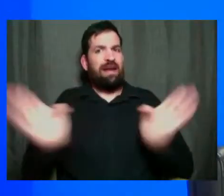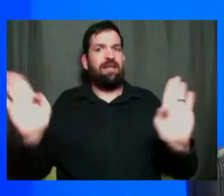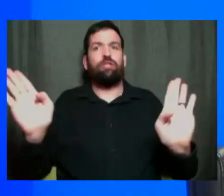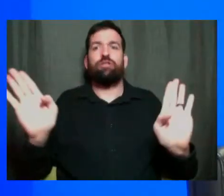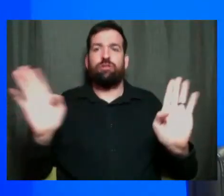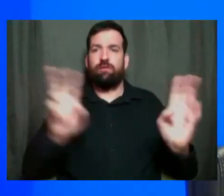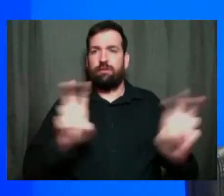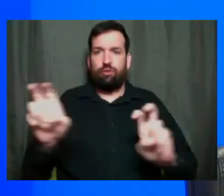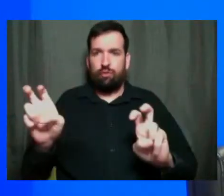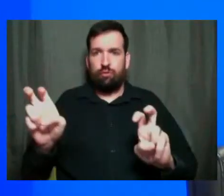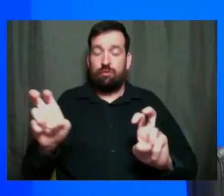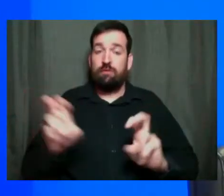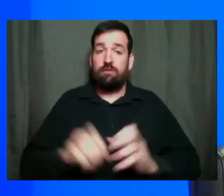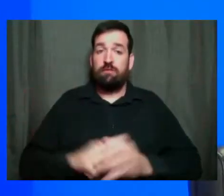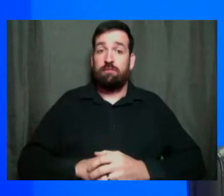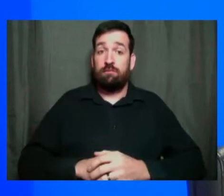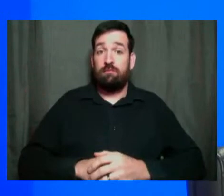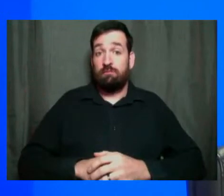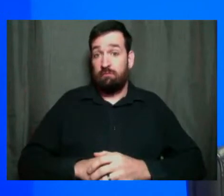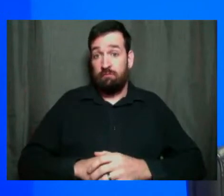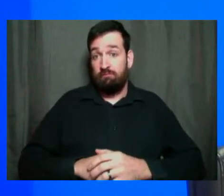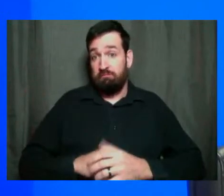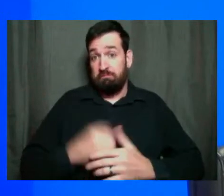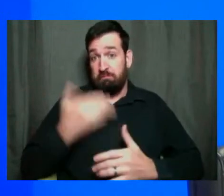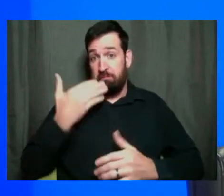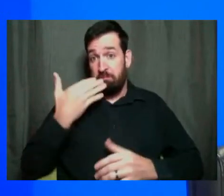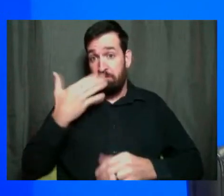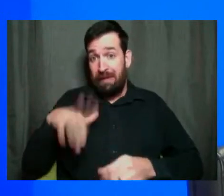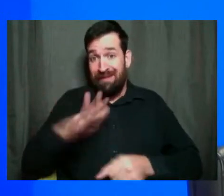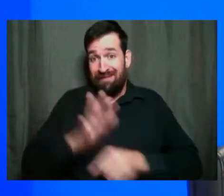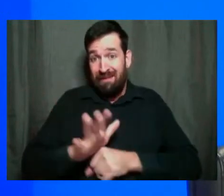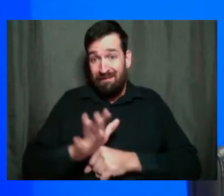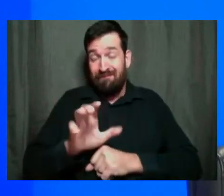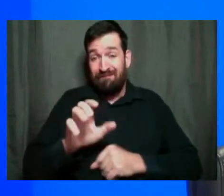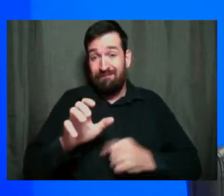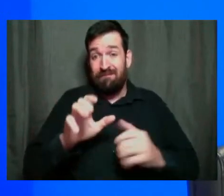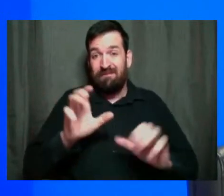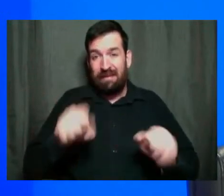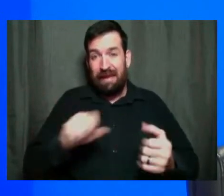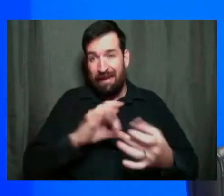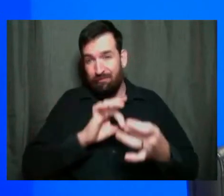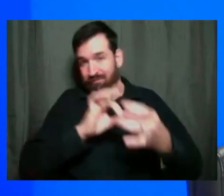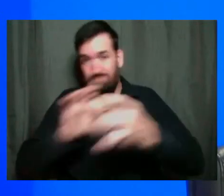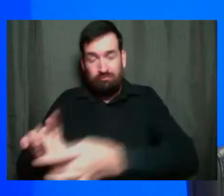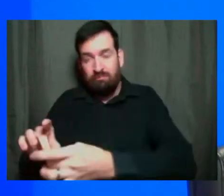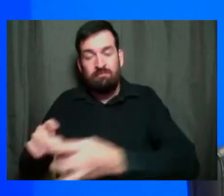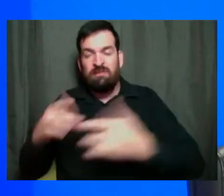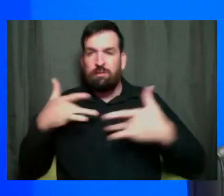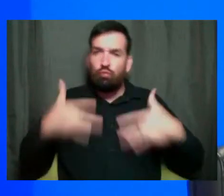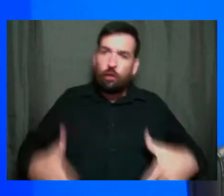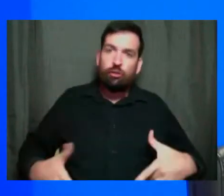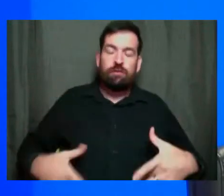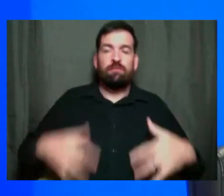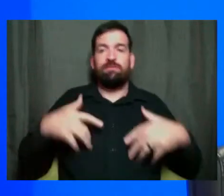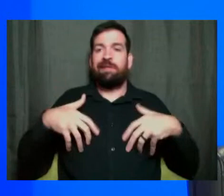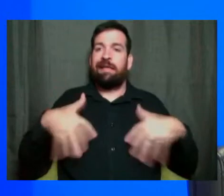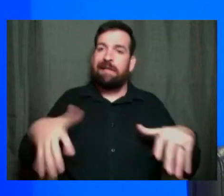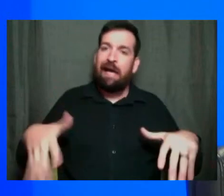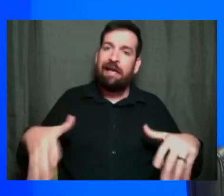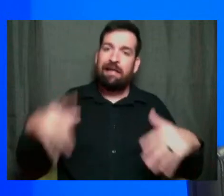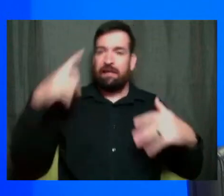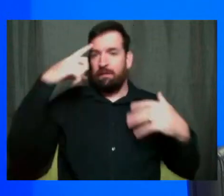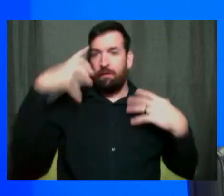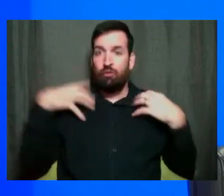said, can this insomnia bad enough actually lead to depression, worsening of anxiety, just mental health in general is one of the